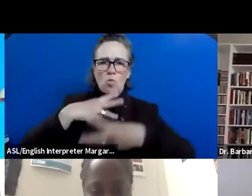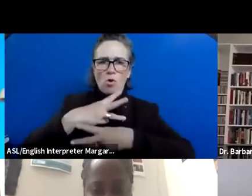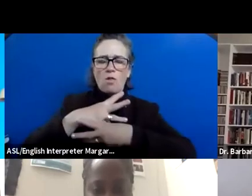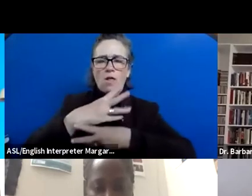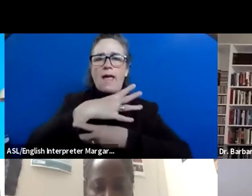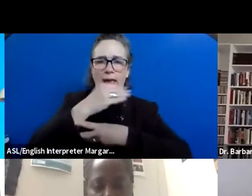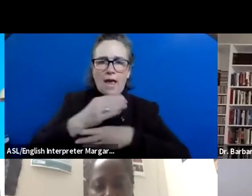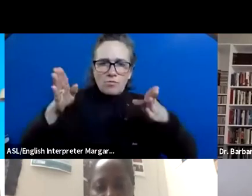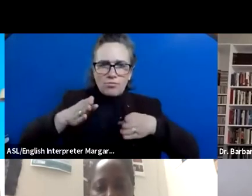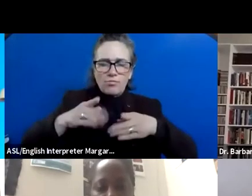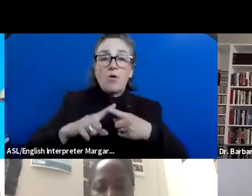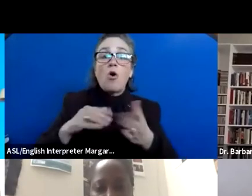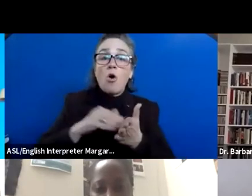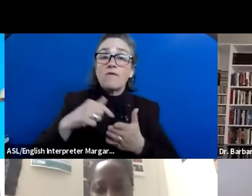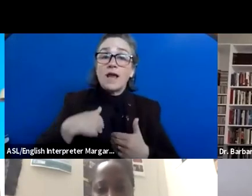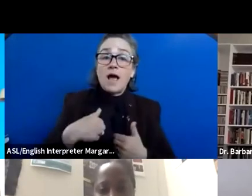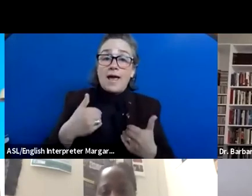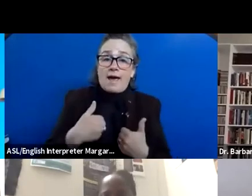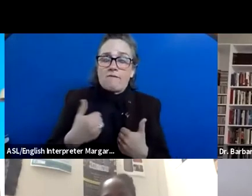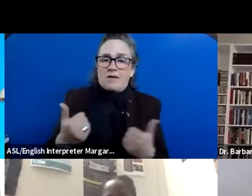and young white people,